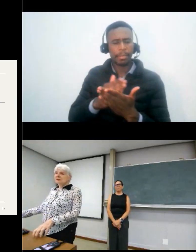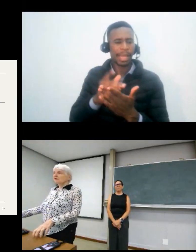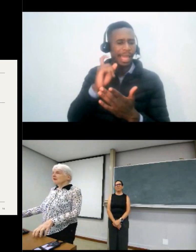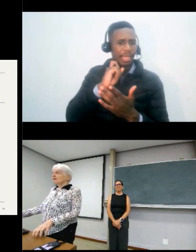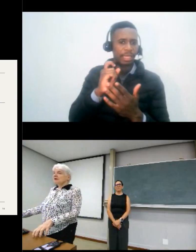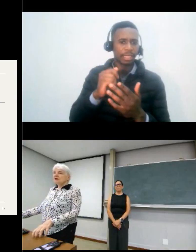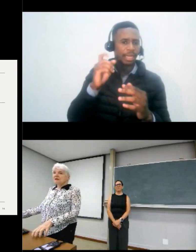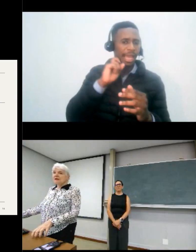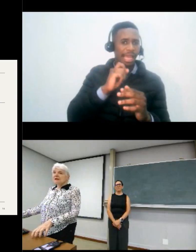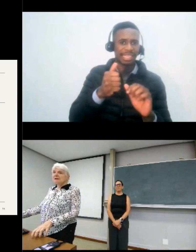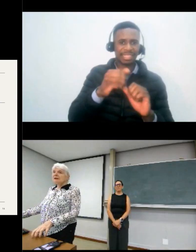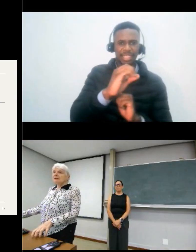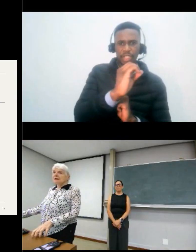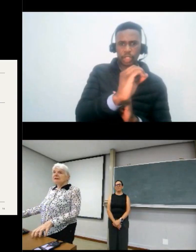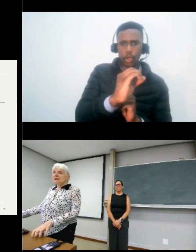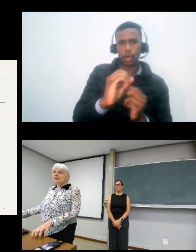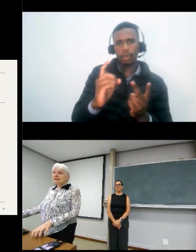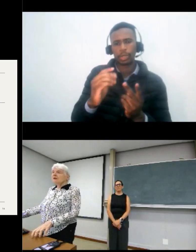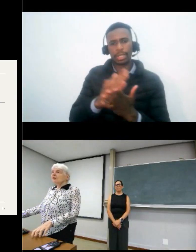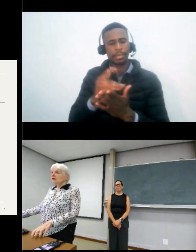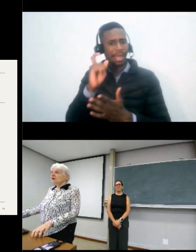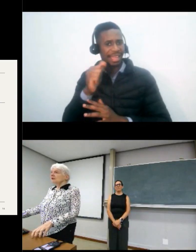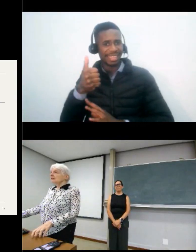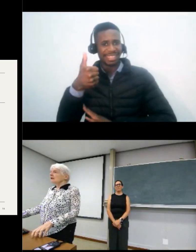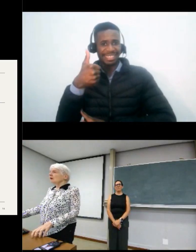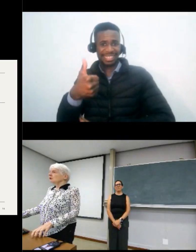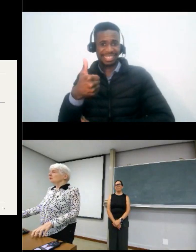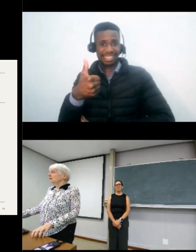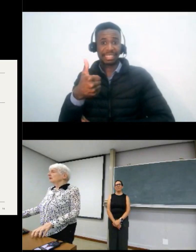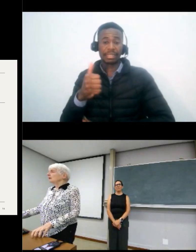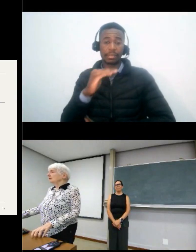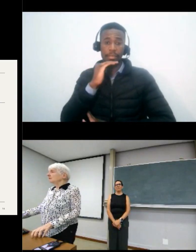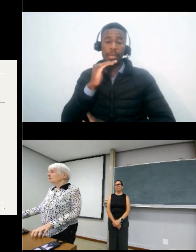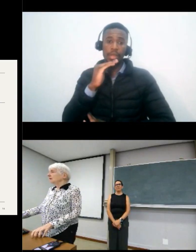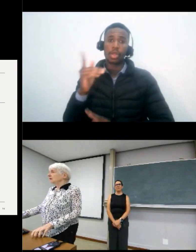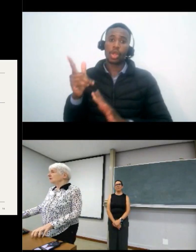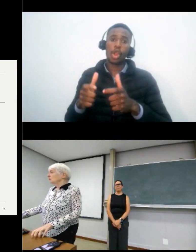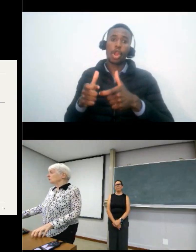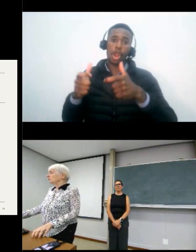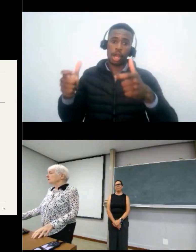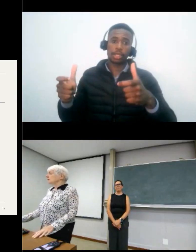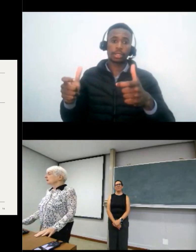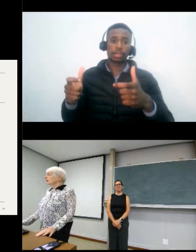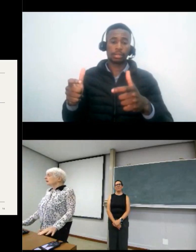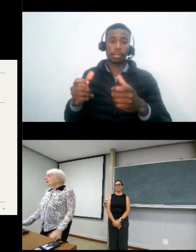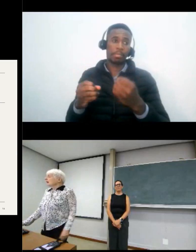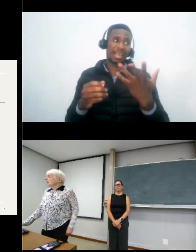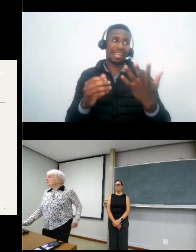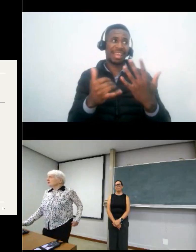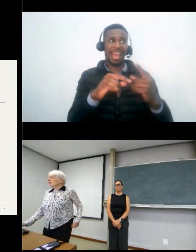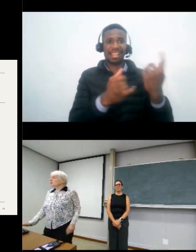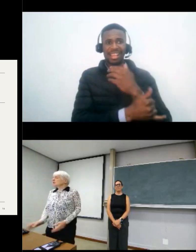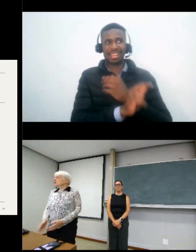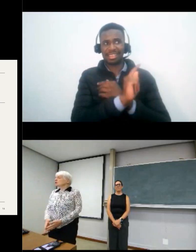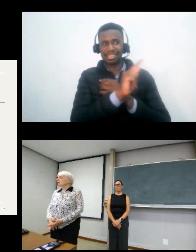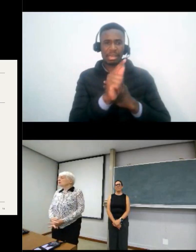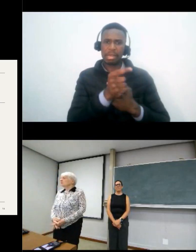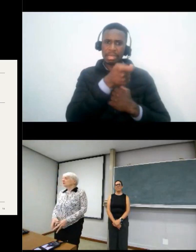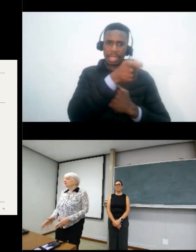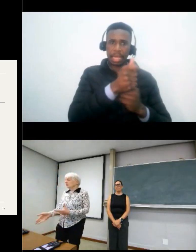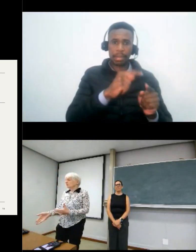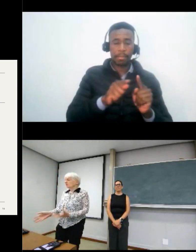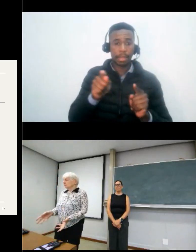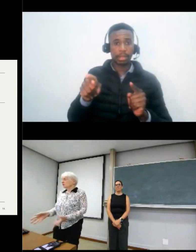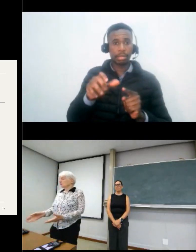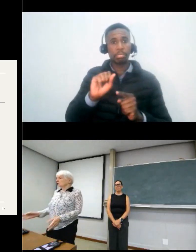of diagnosis of deafness, right? It is large, and it's larger than in many other countries. Age of